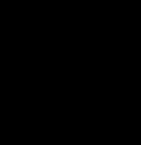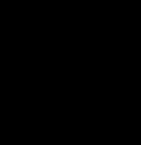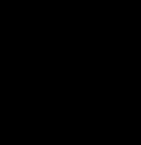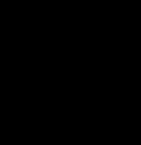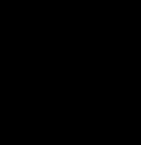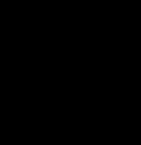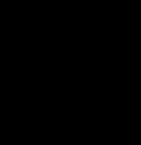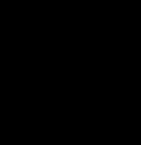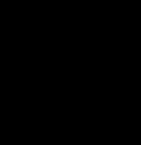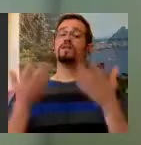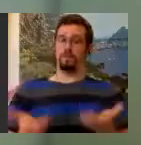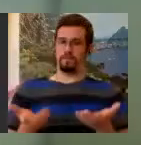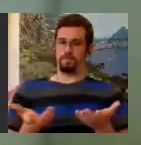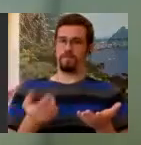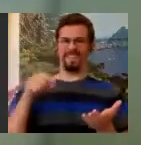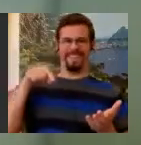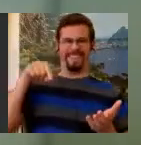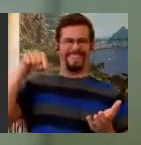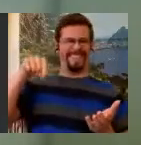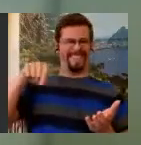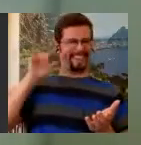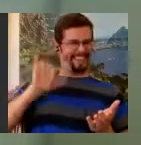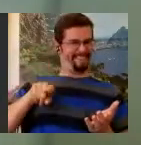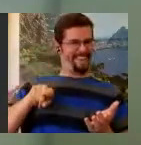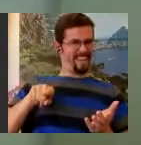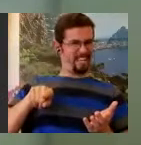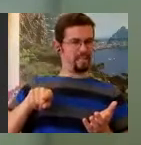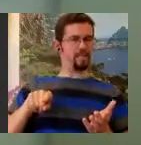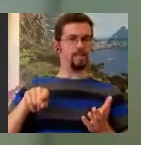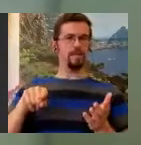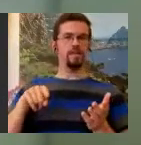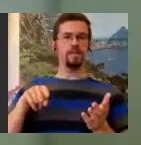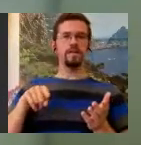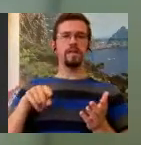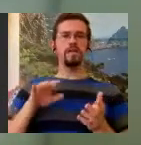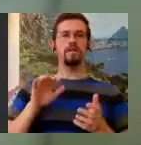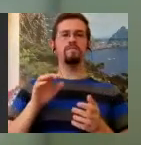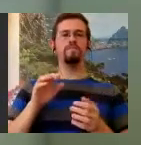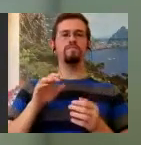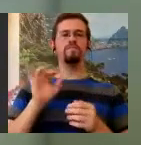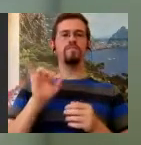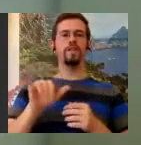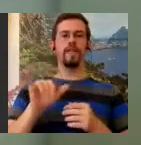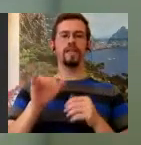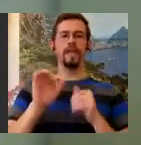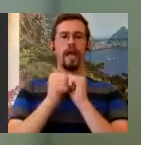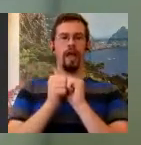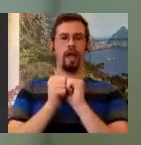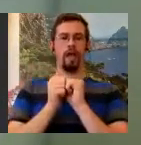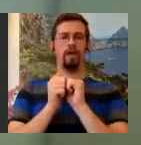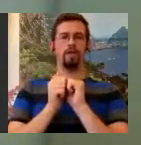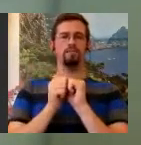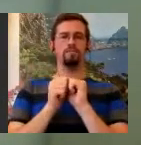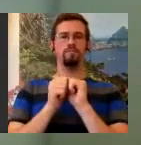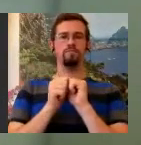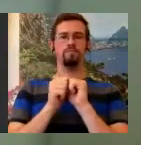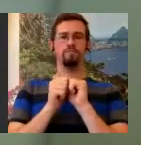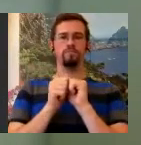Okay, now this is the original interface of